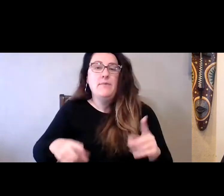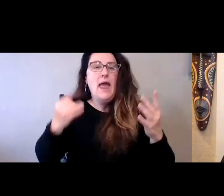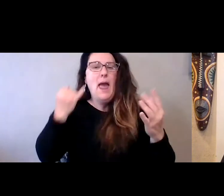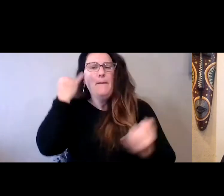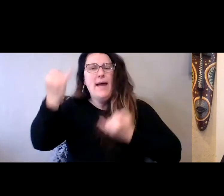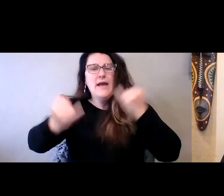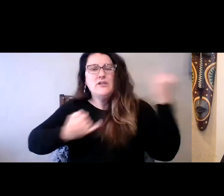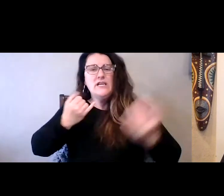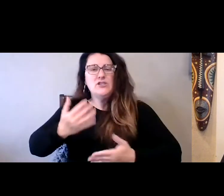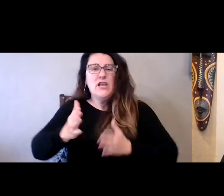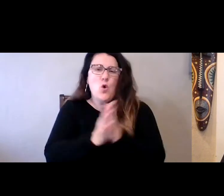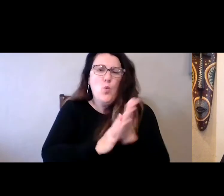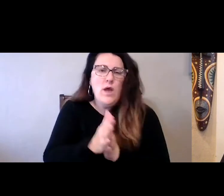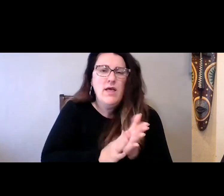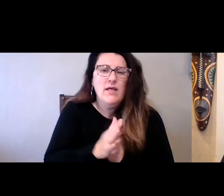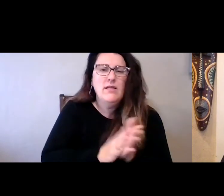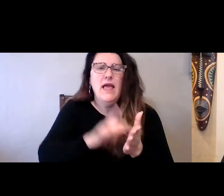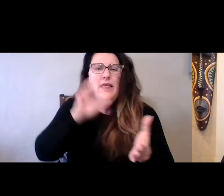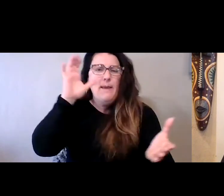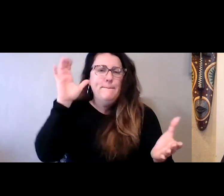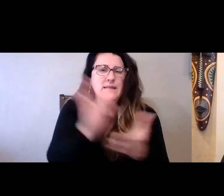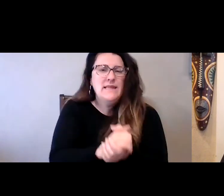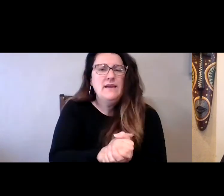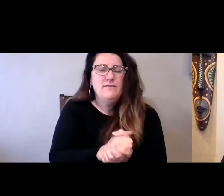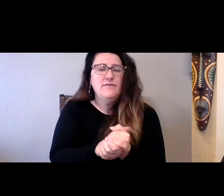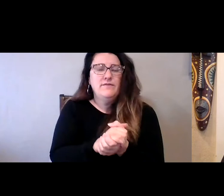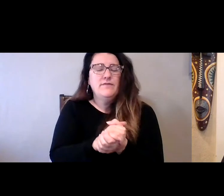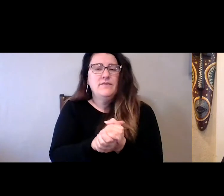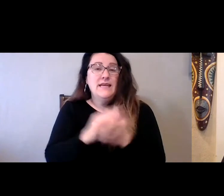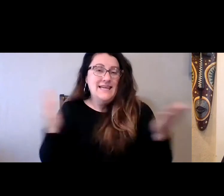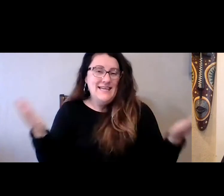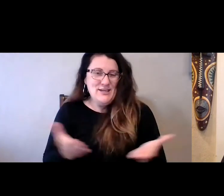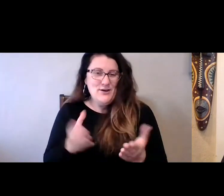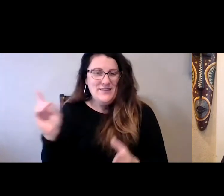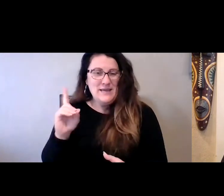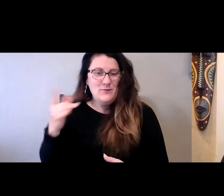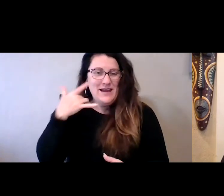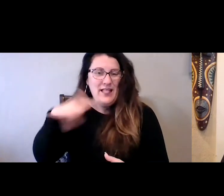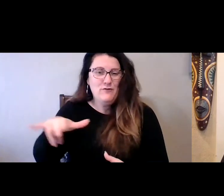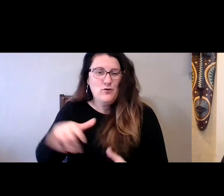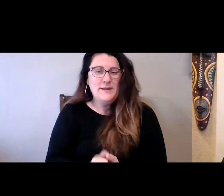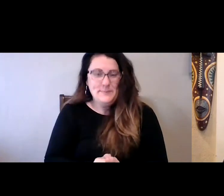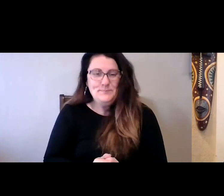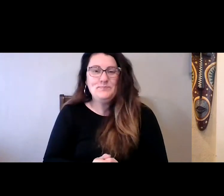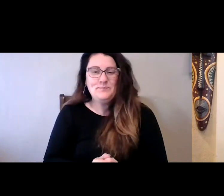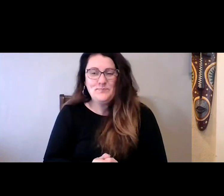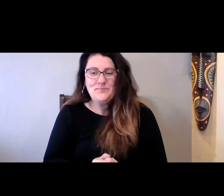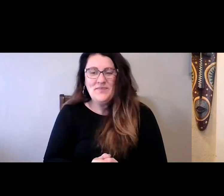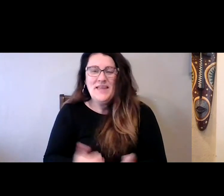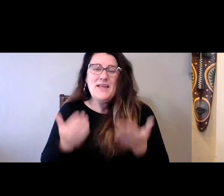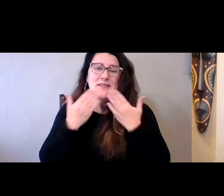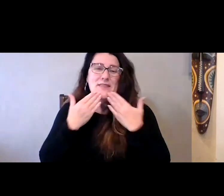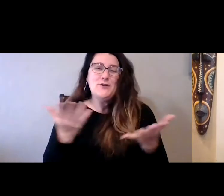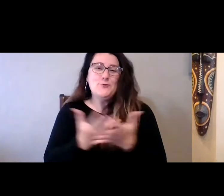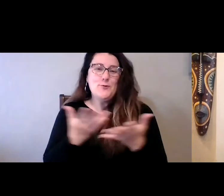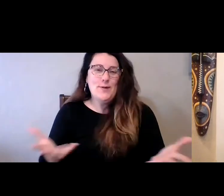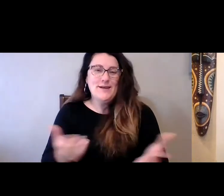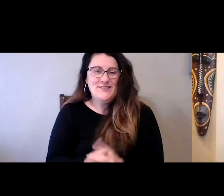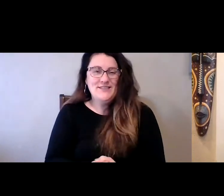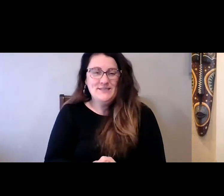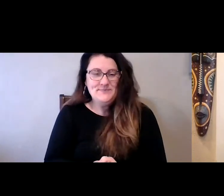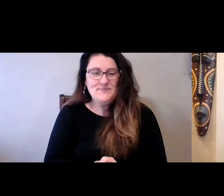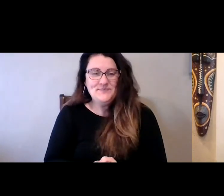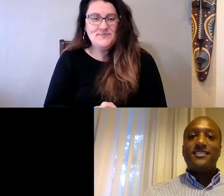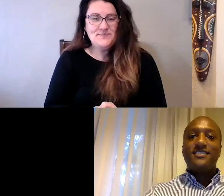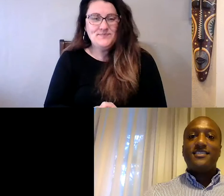the will and the belief of Democrats like us here in California. Thank you all so much.